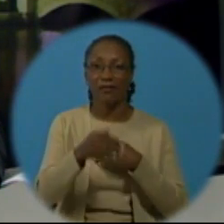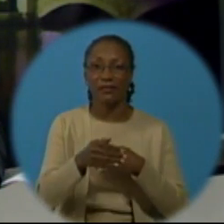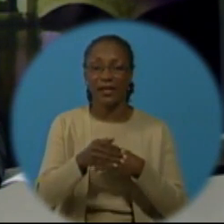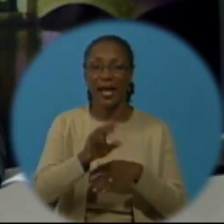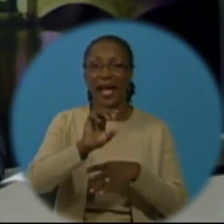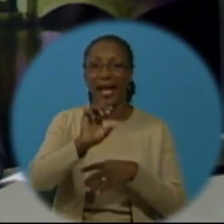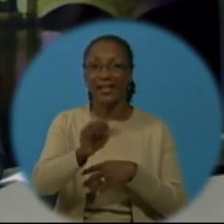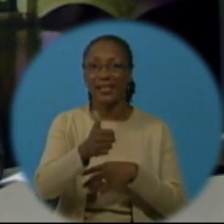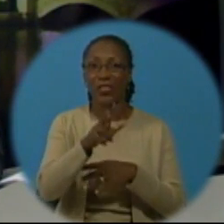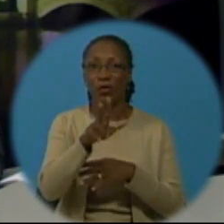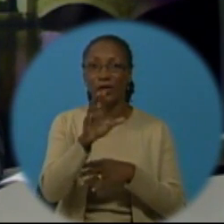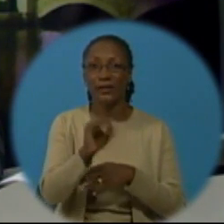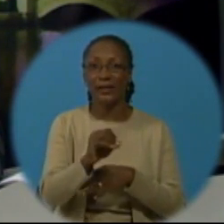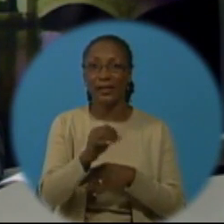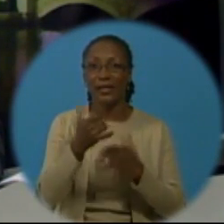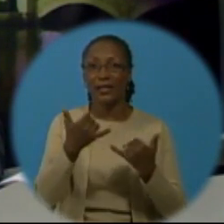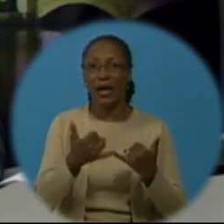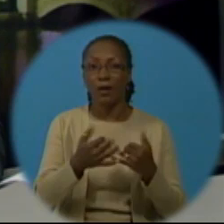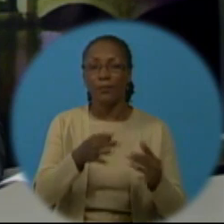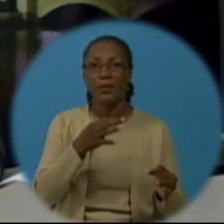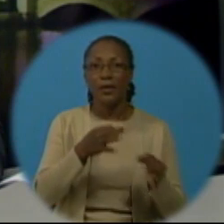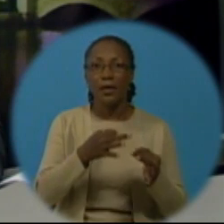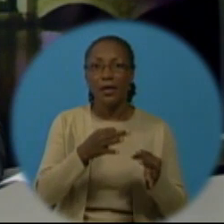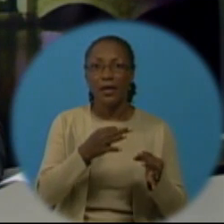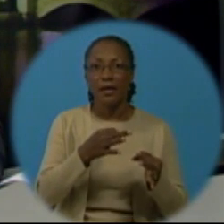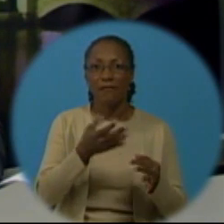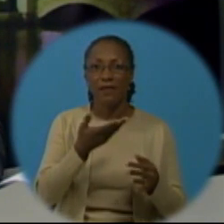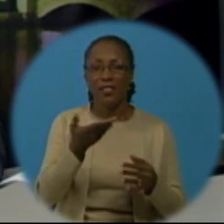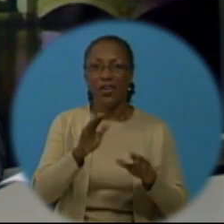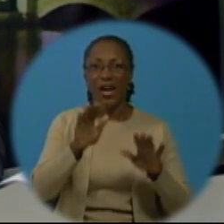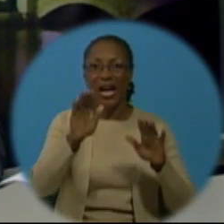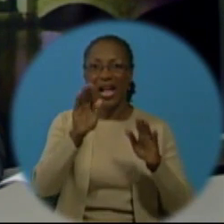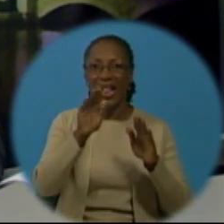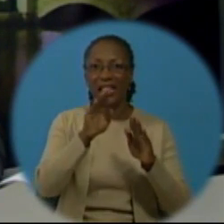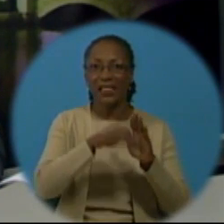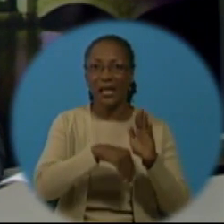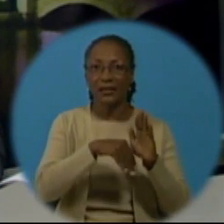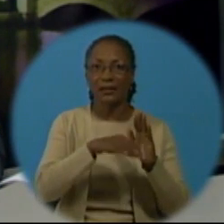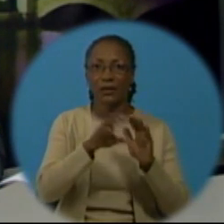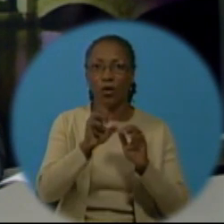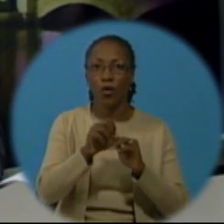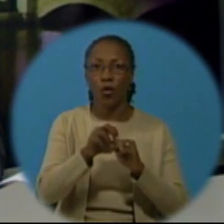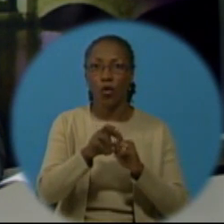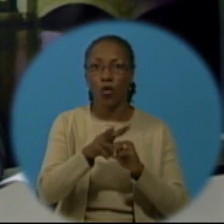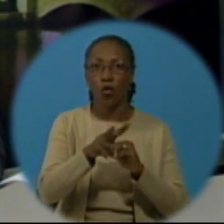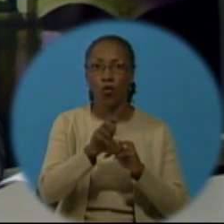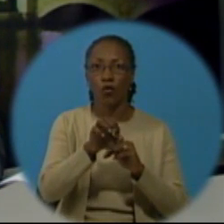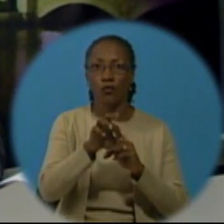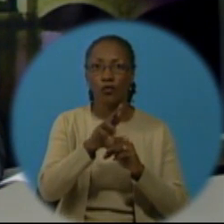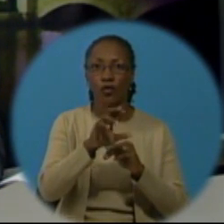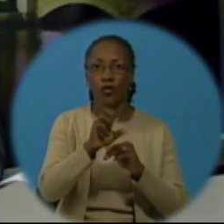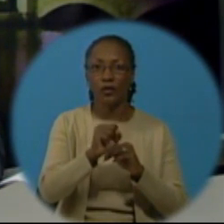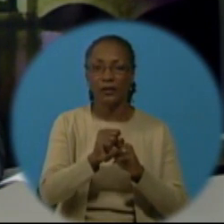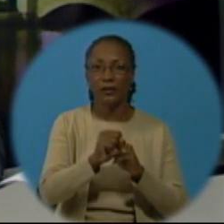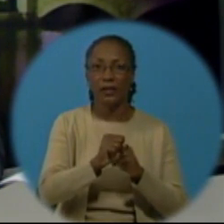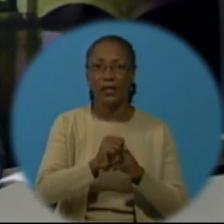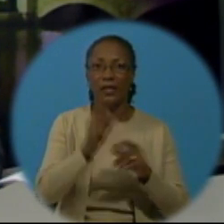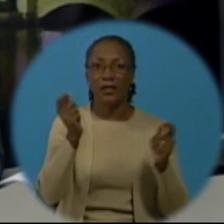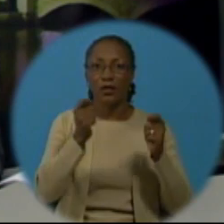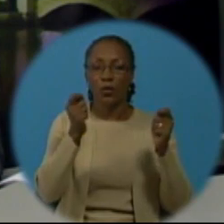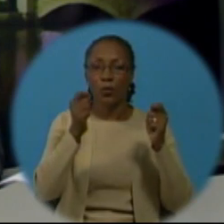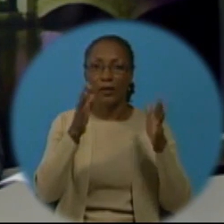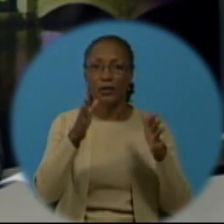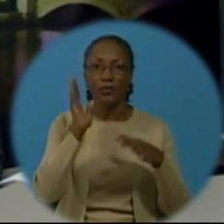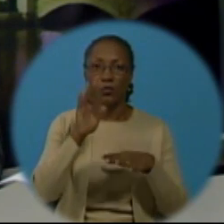originally scheduled. Now, if the reduction in overs until a five-over, side affair is still not possible, the winner will be decided